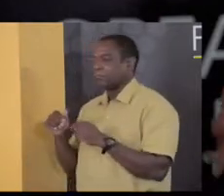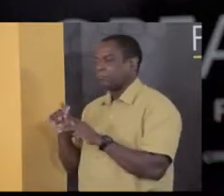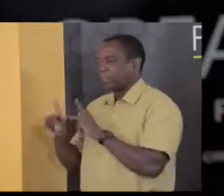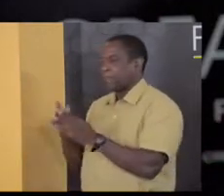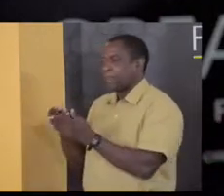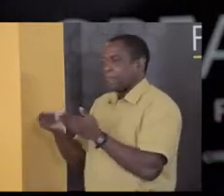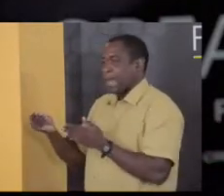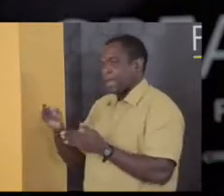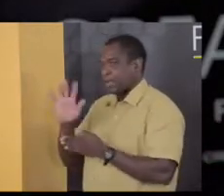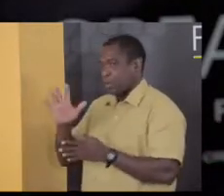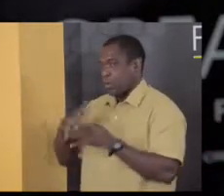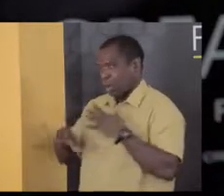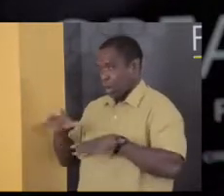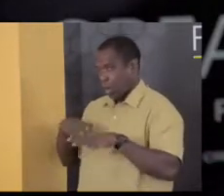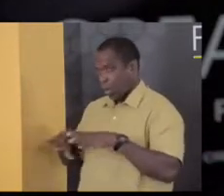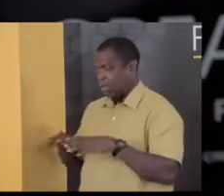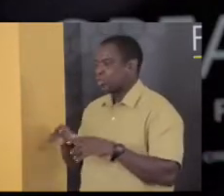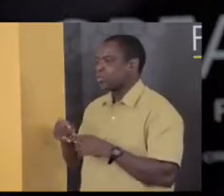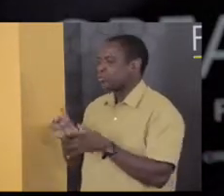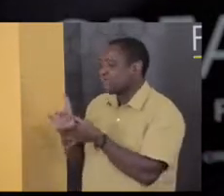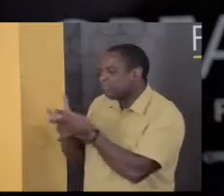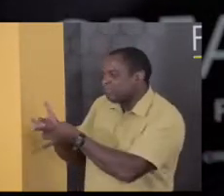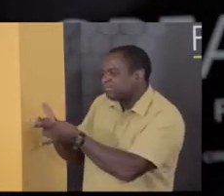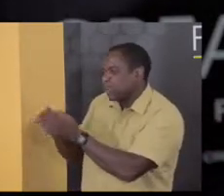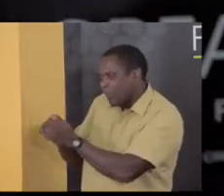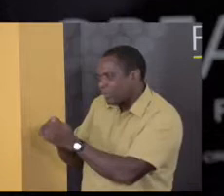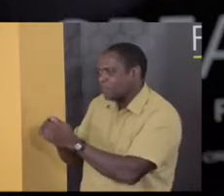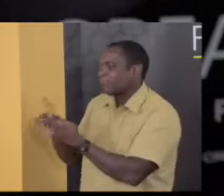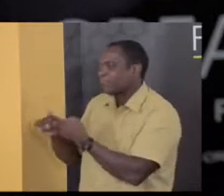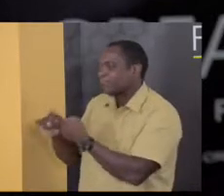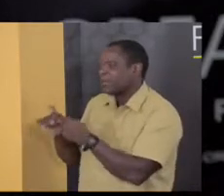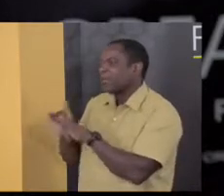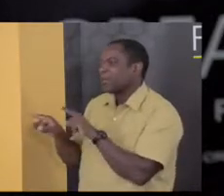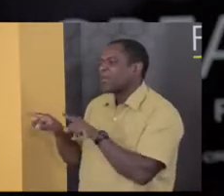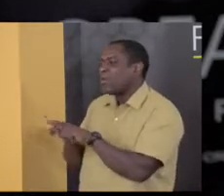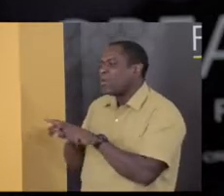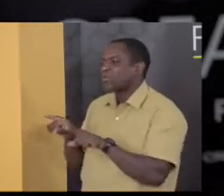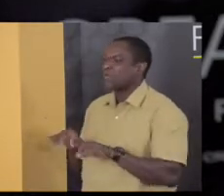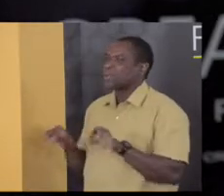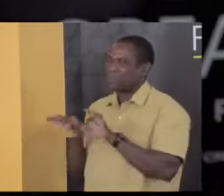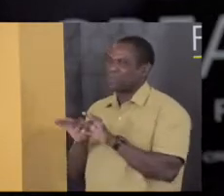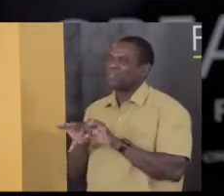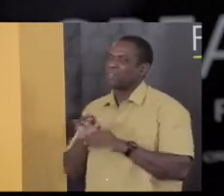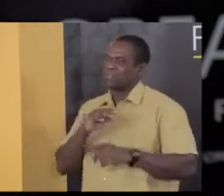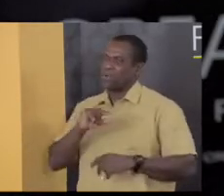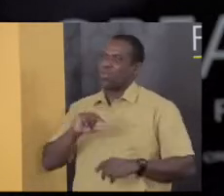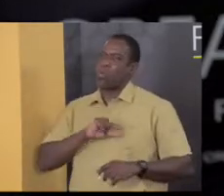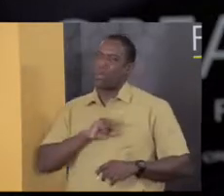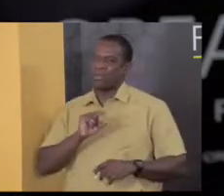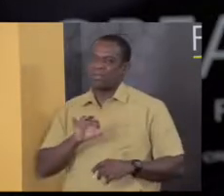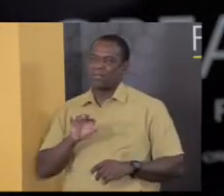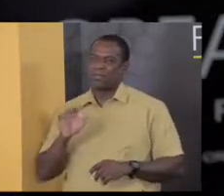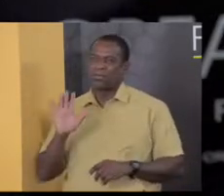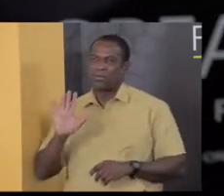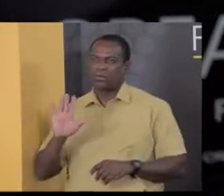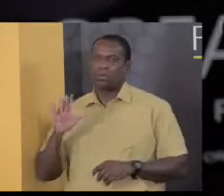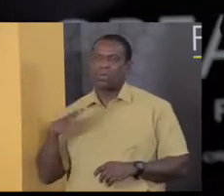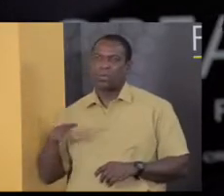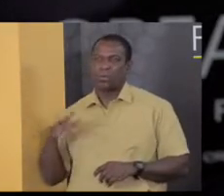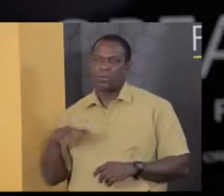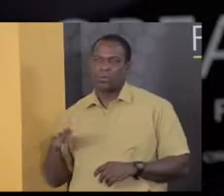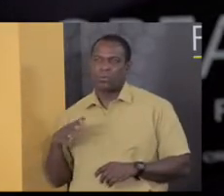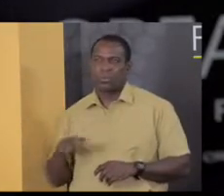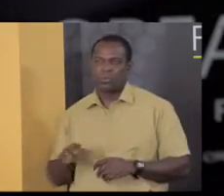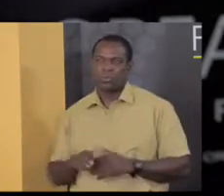clientele, which is also an important part, your brand, you want to make sure that your brand has a good image out there. So every single thing that